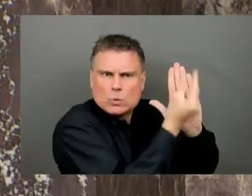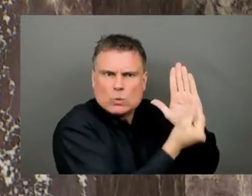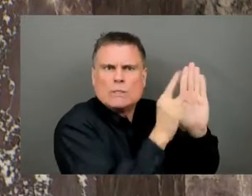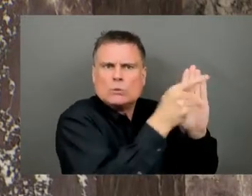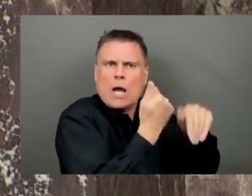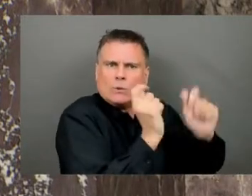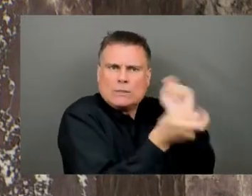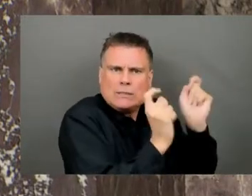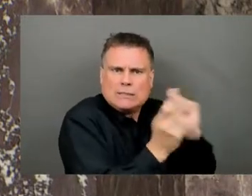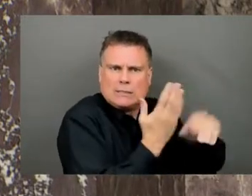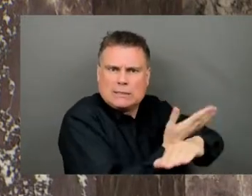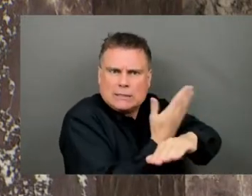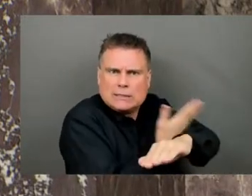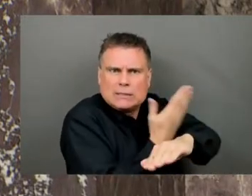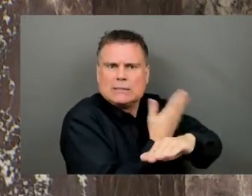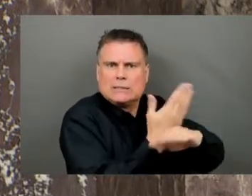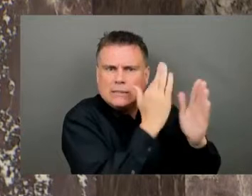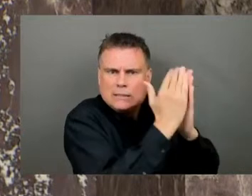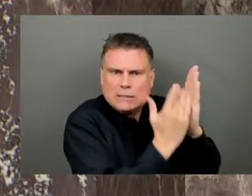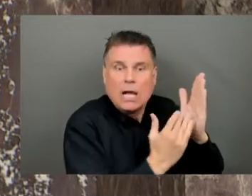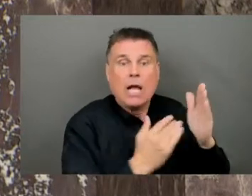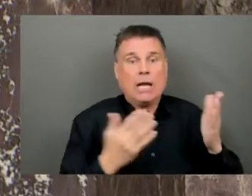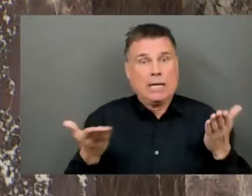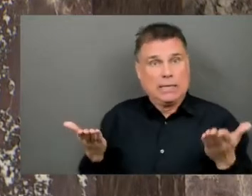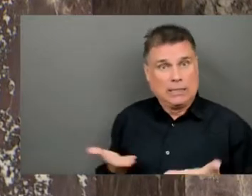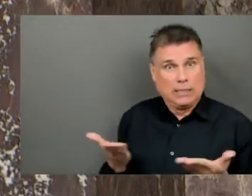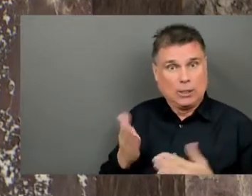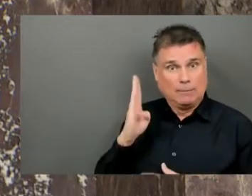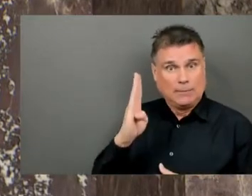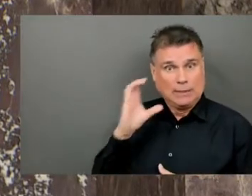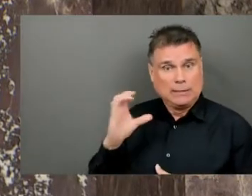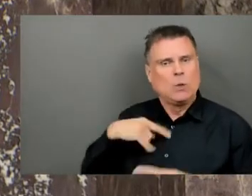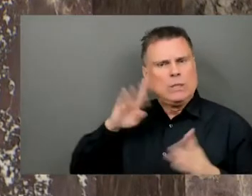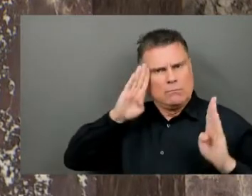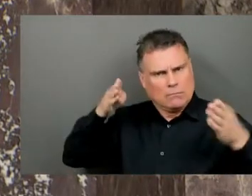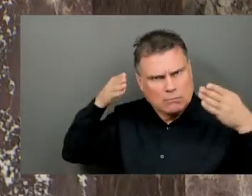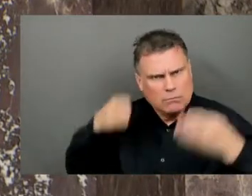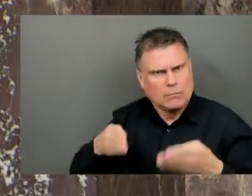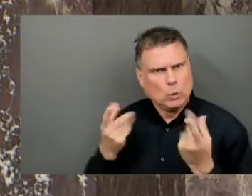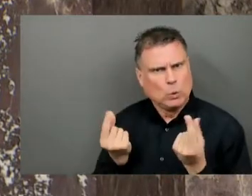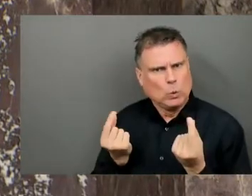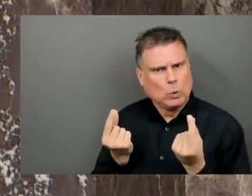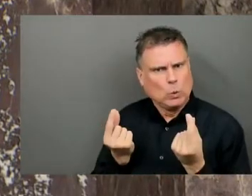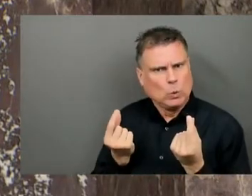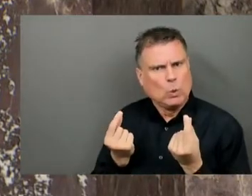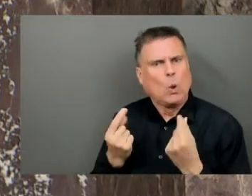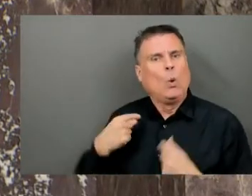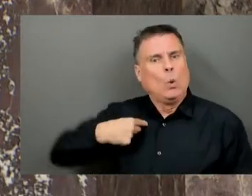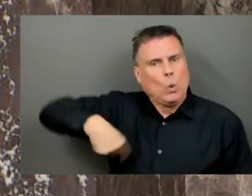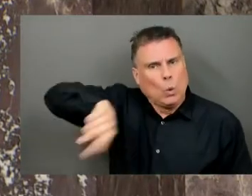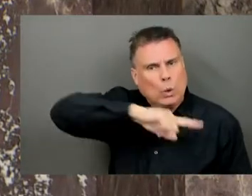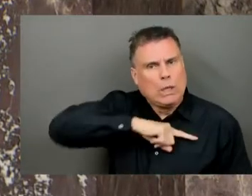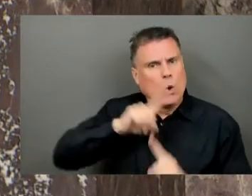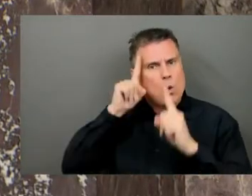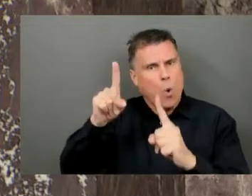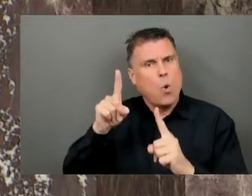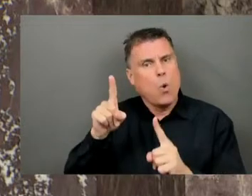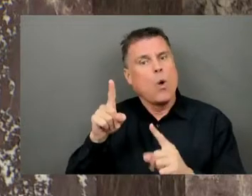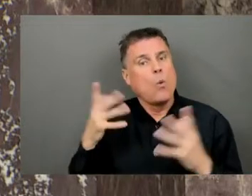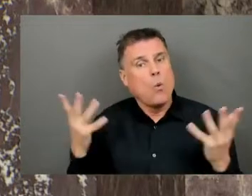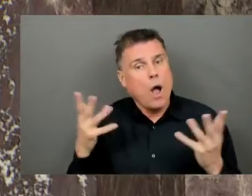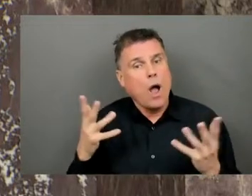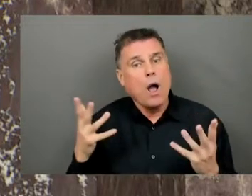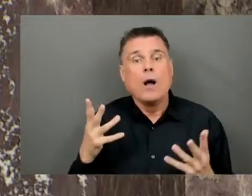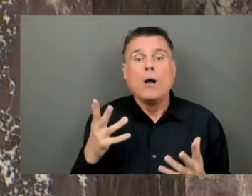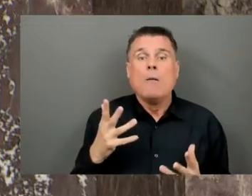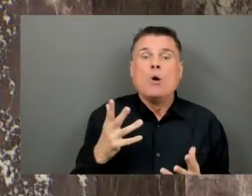doing here in British Columbia is we're making sure that those that are the wealthiest in our province pay a little bit more, so that we can ensure that everyone